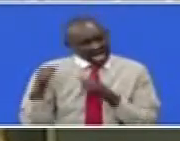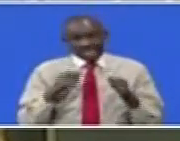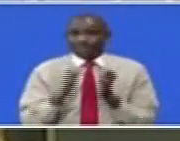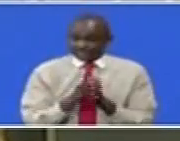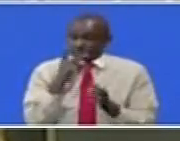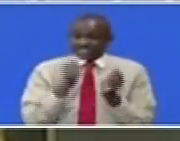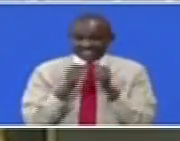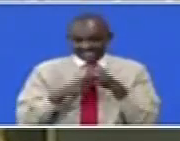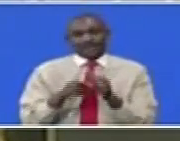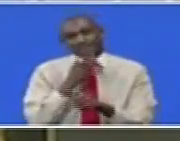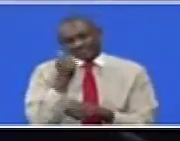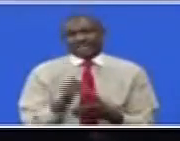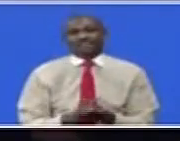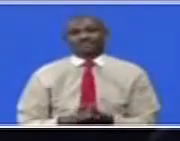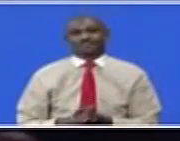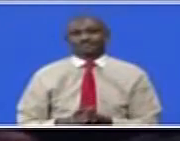year.